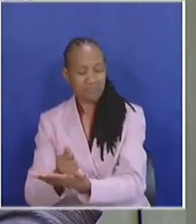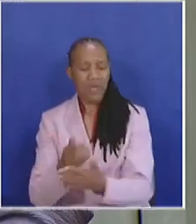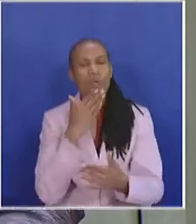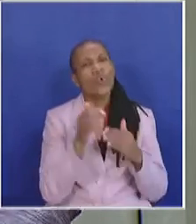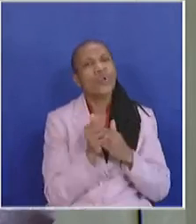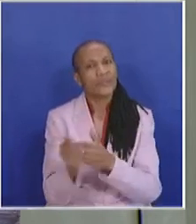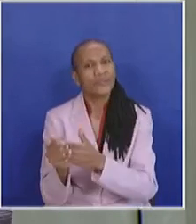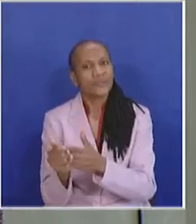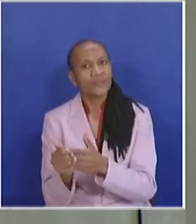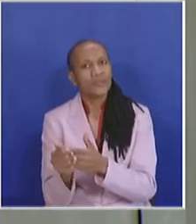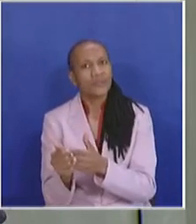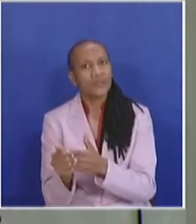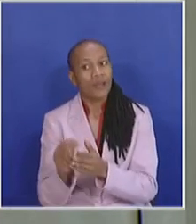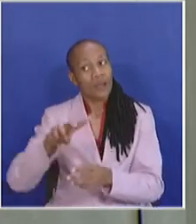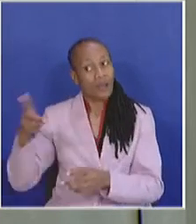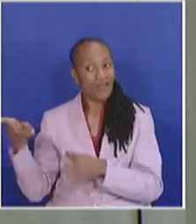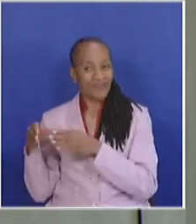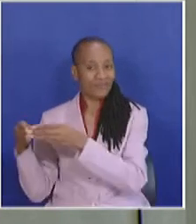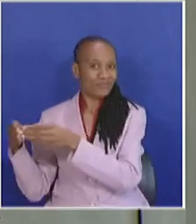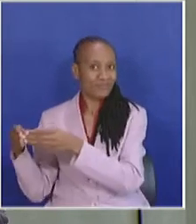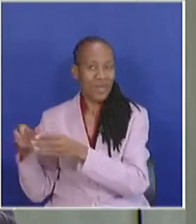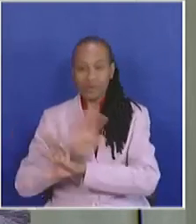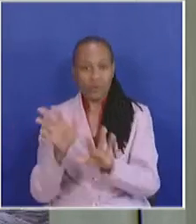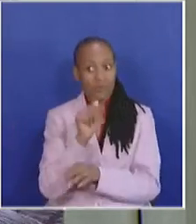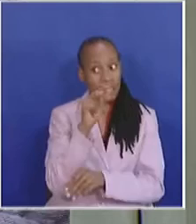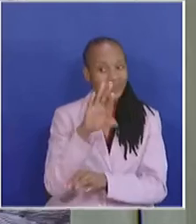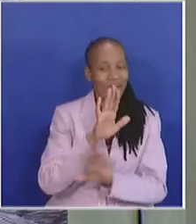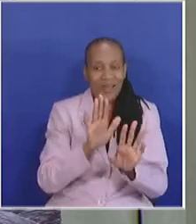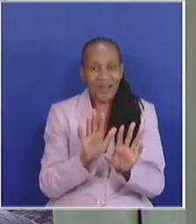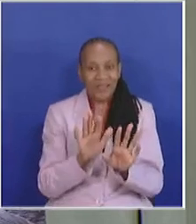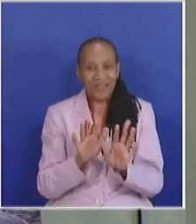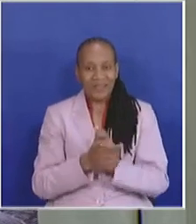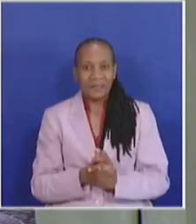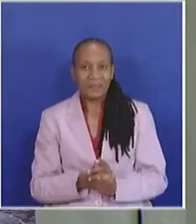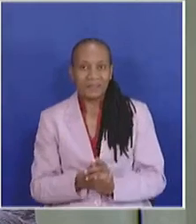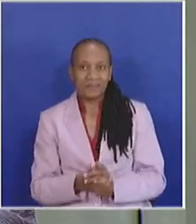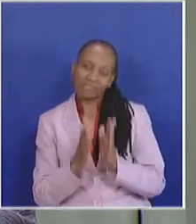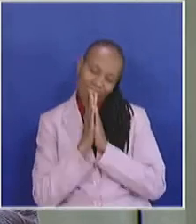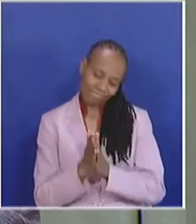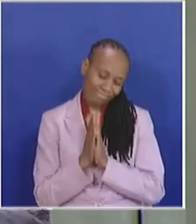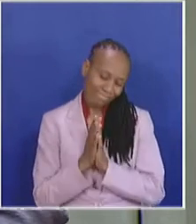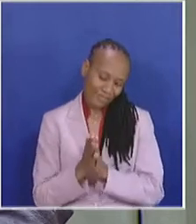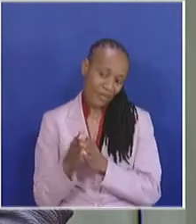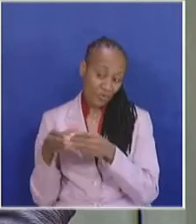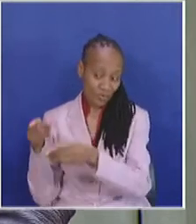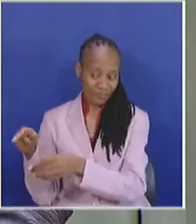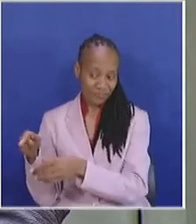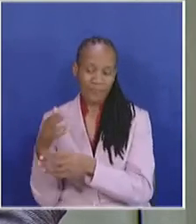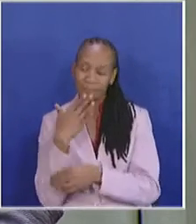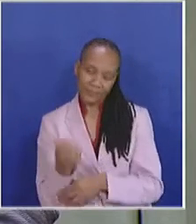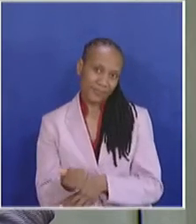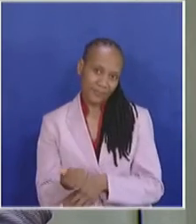the other party, of course, not the ANC. So I'm appealing to them